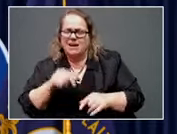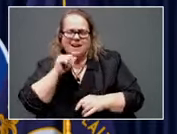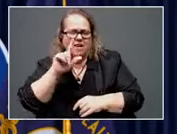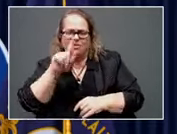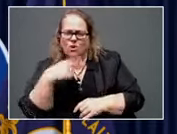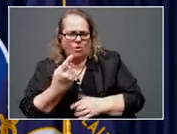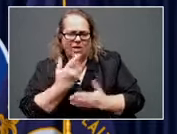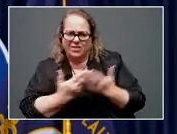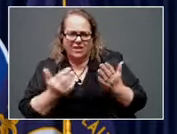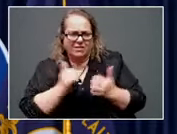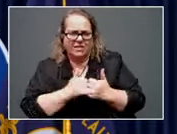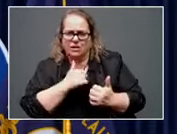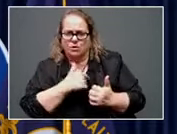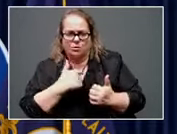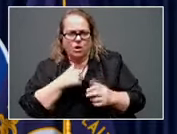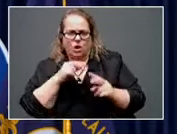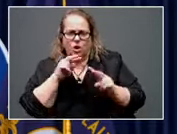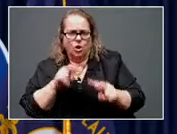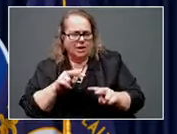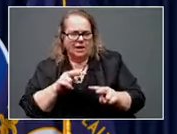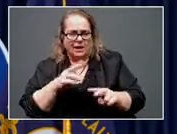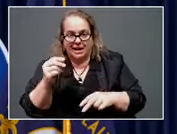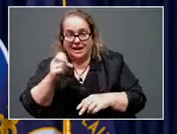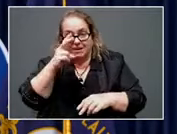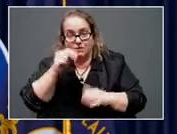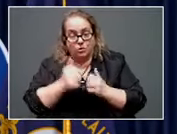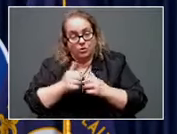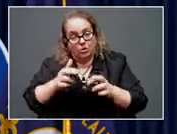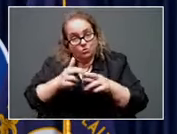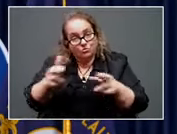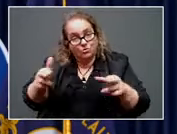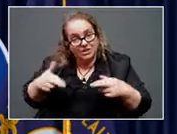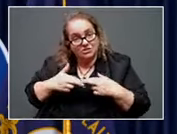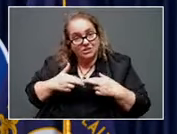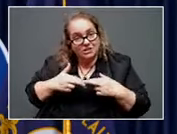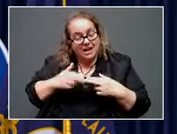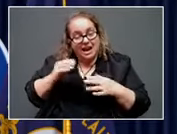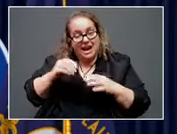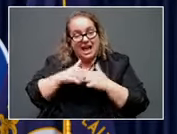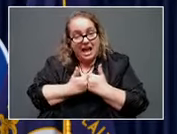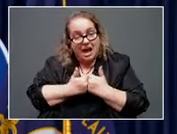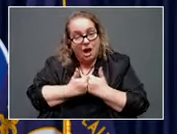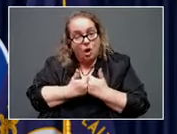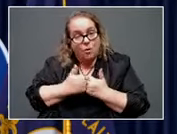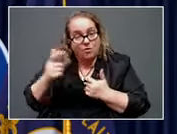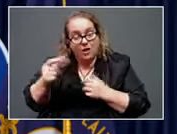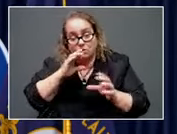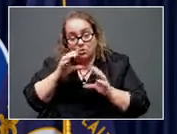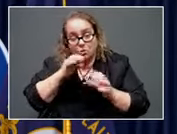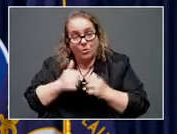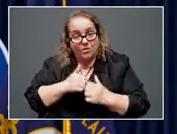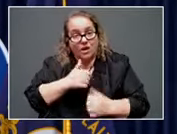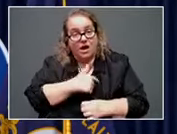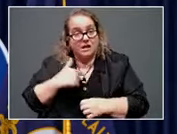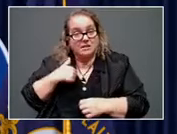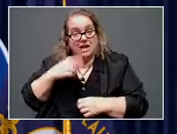we are looking at. And even with regions and how they communicate with us and the